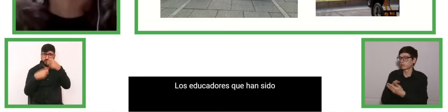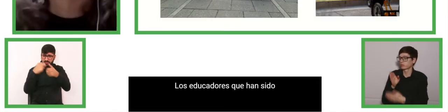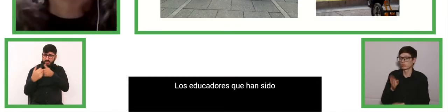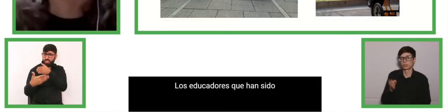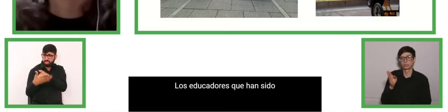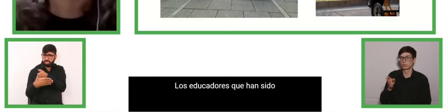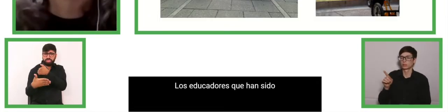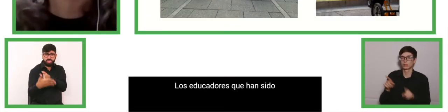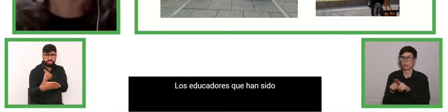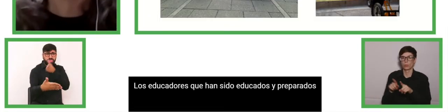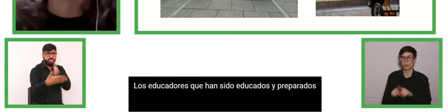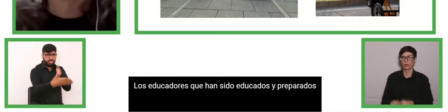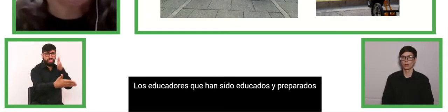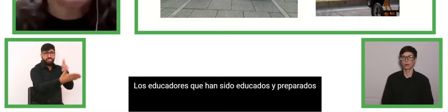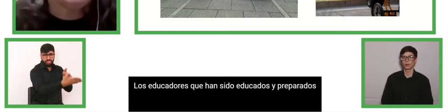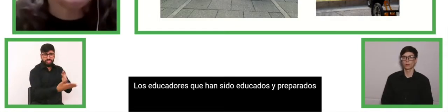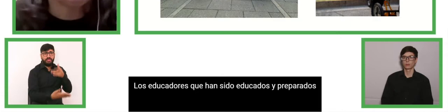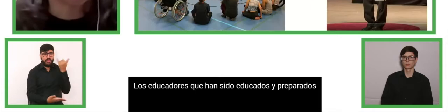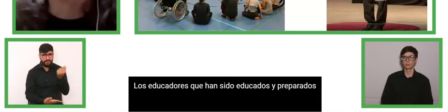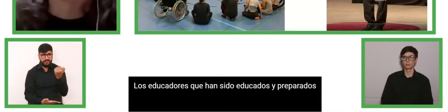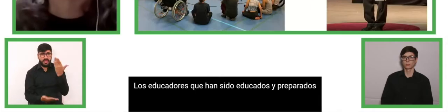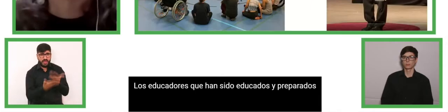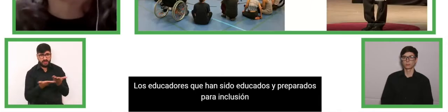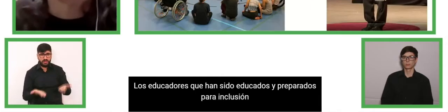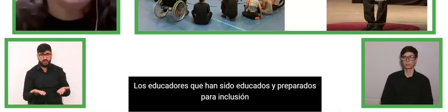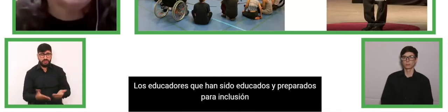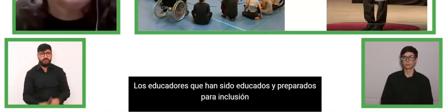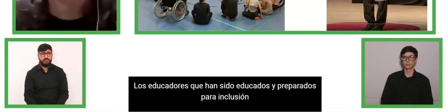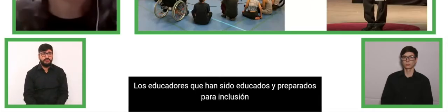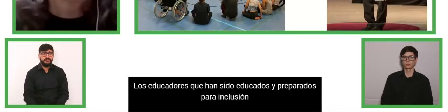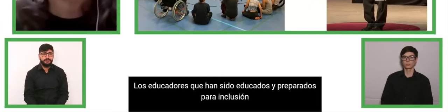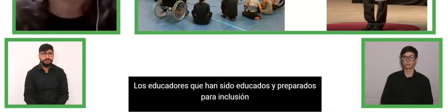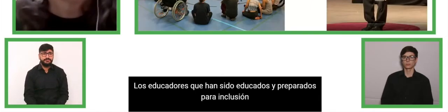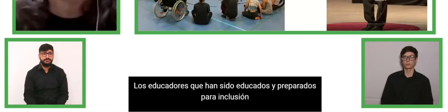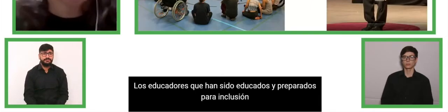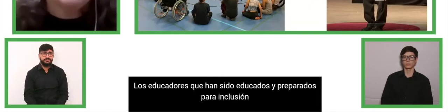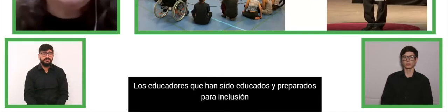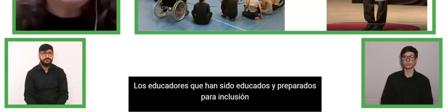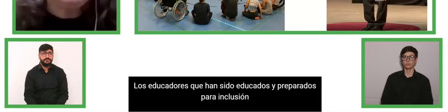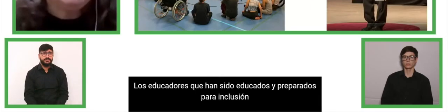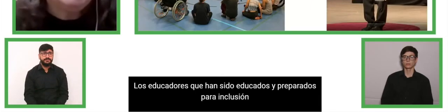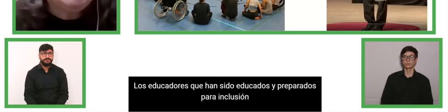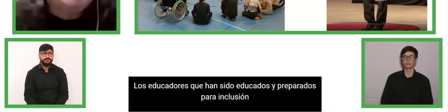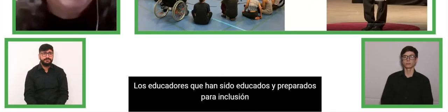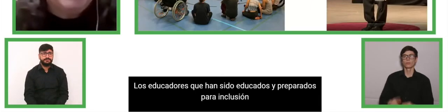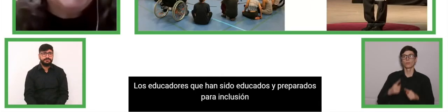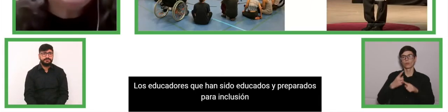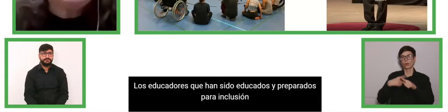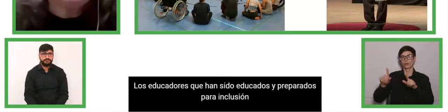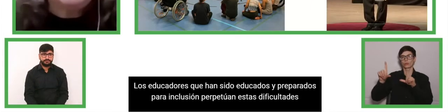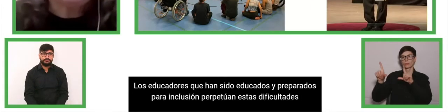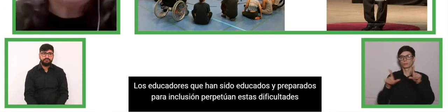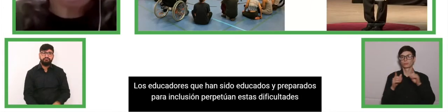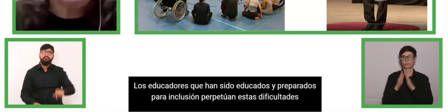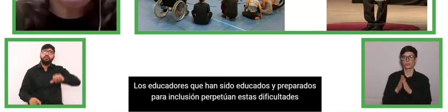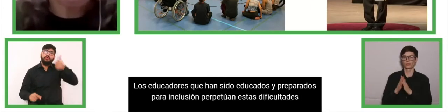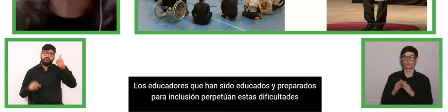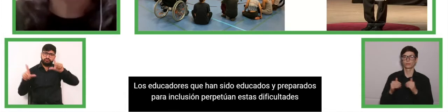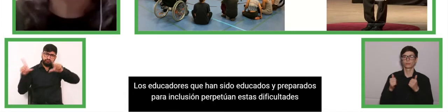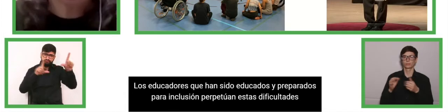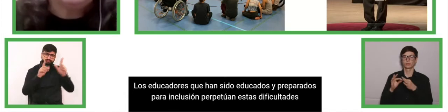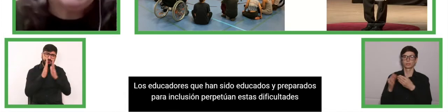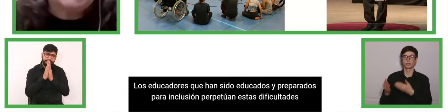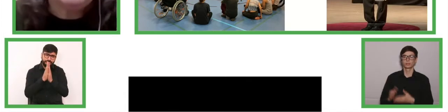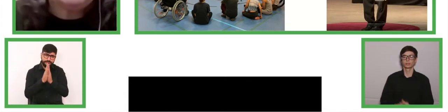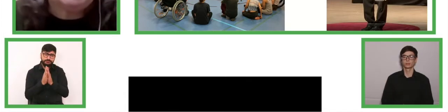Next slide. There we are. Next slide. There we go. Alito Alessi founded